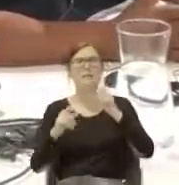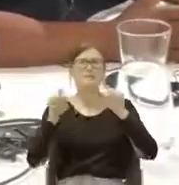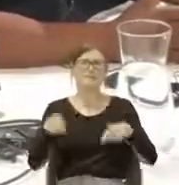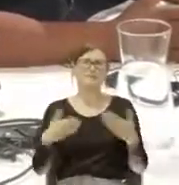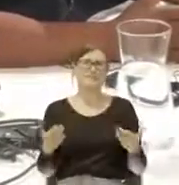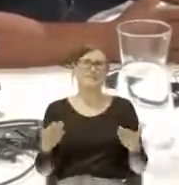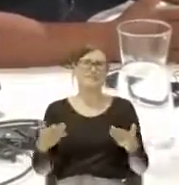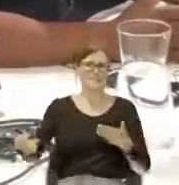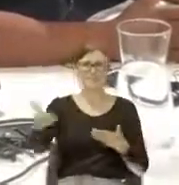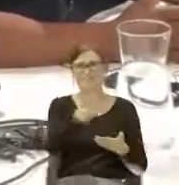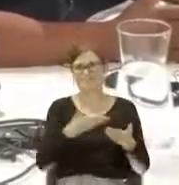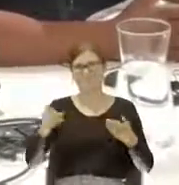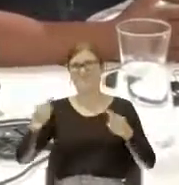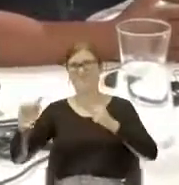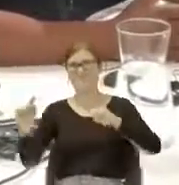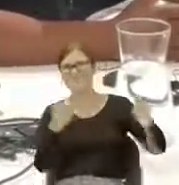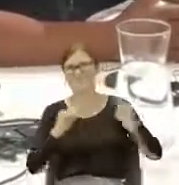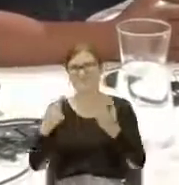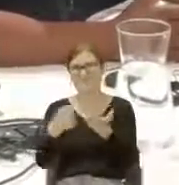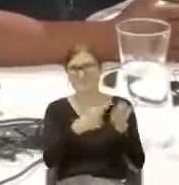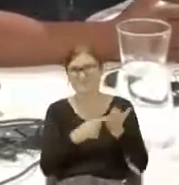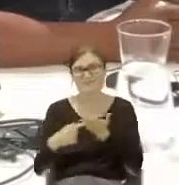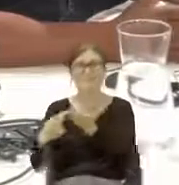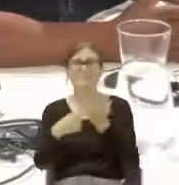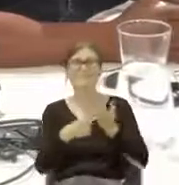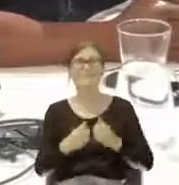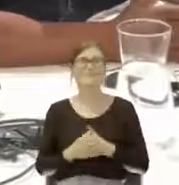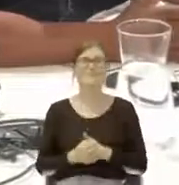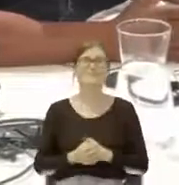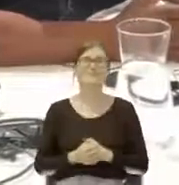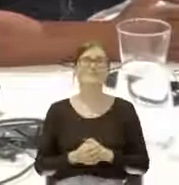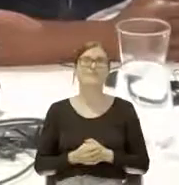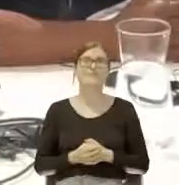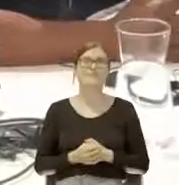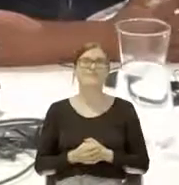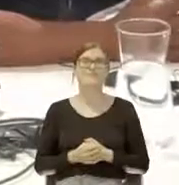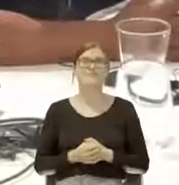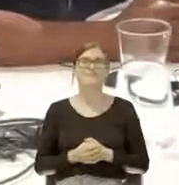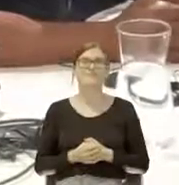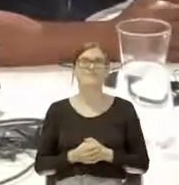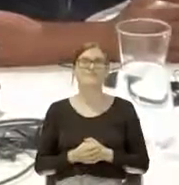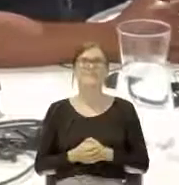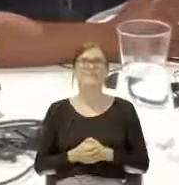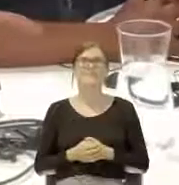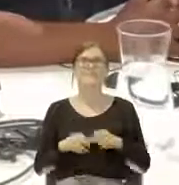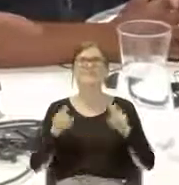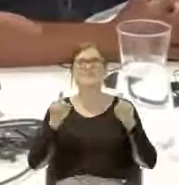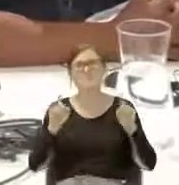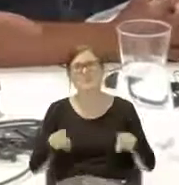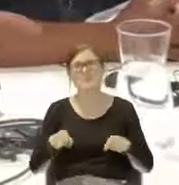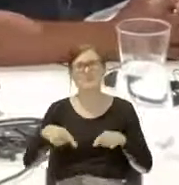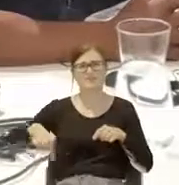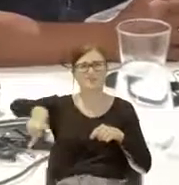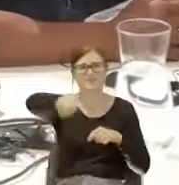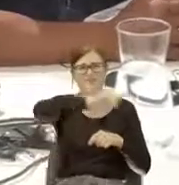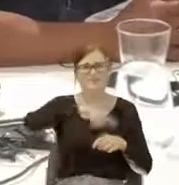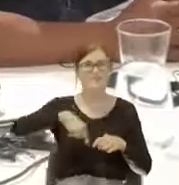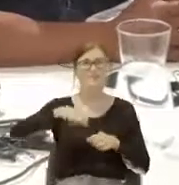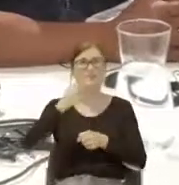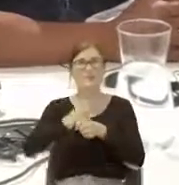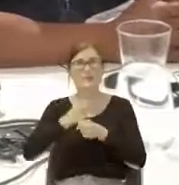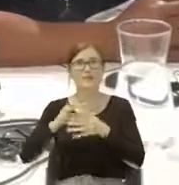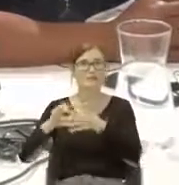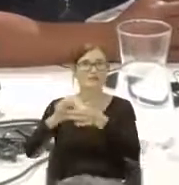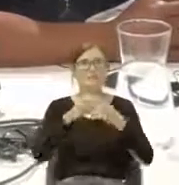we are here to stay. We are here to continue working with you. And I just want to highlight that we are here to